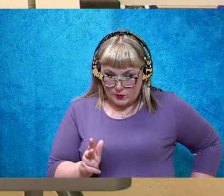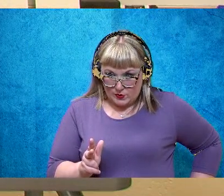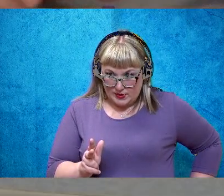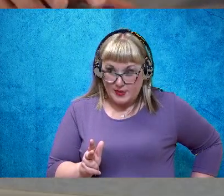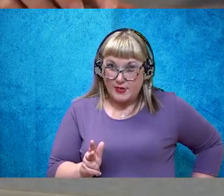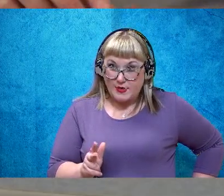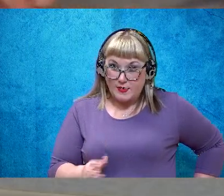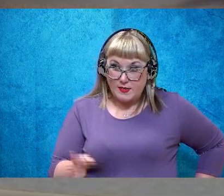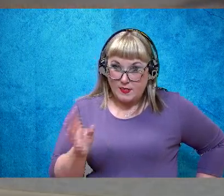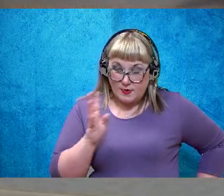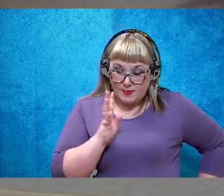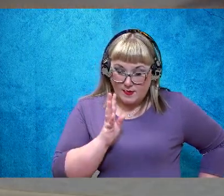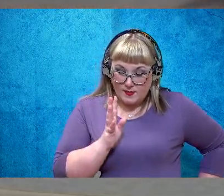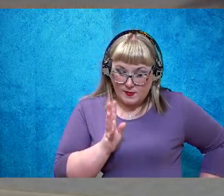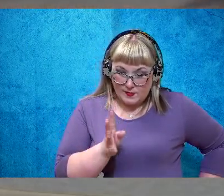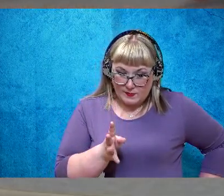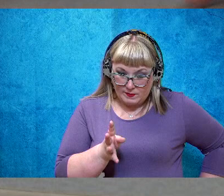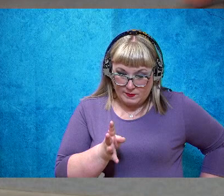3,